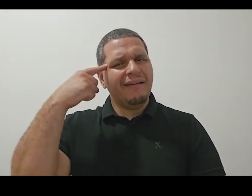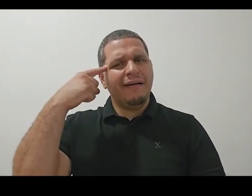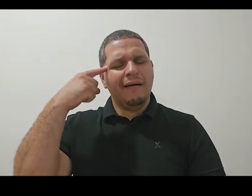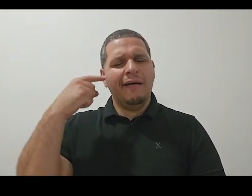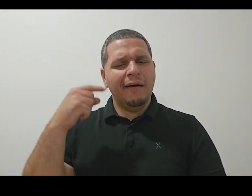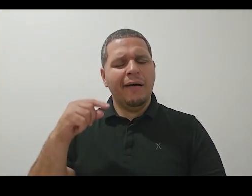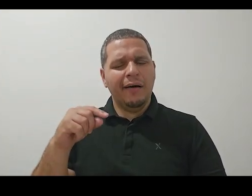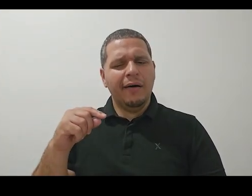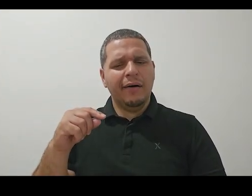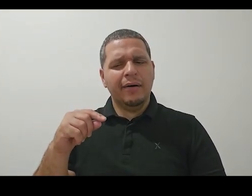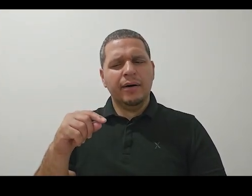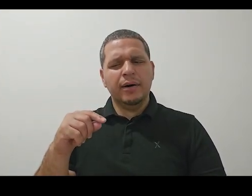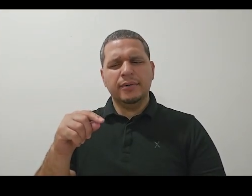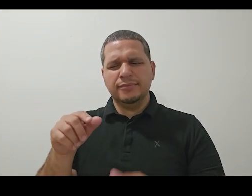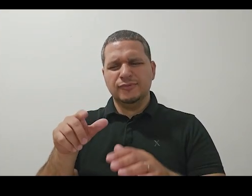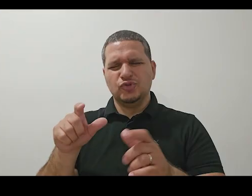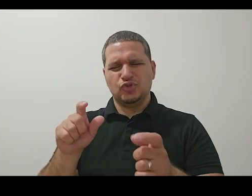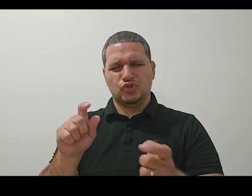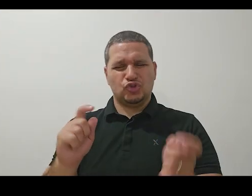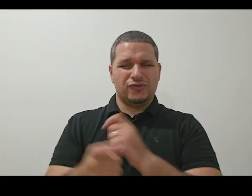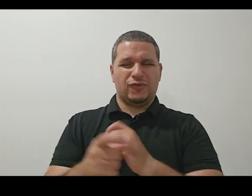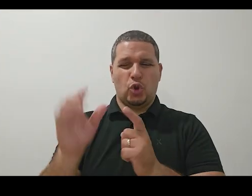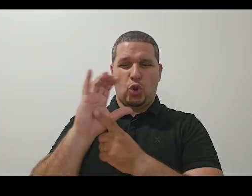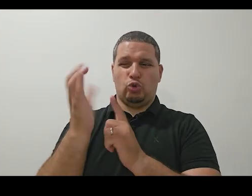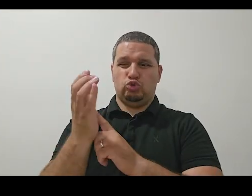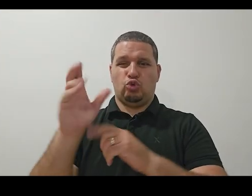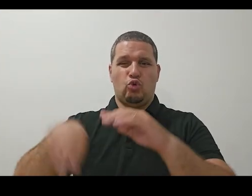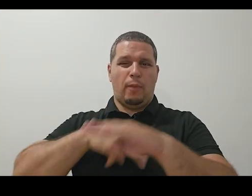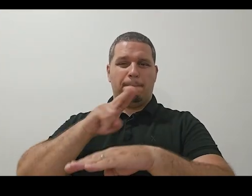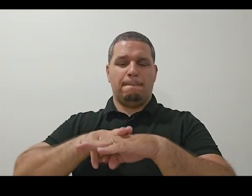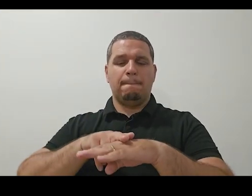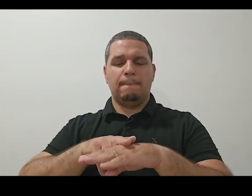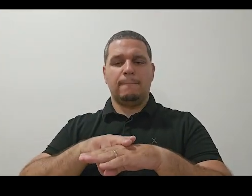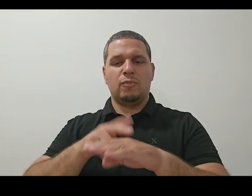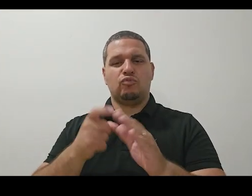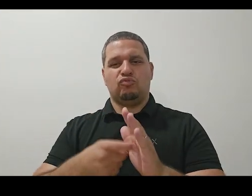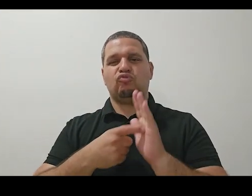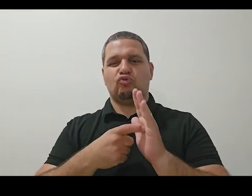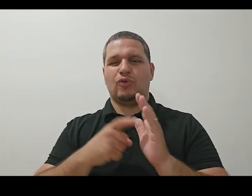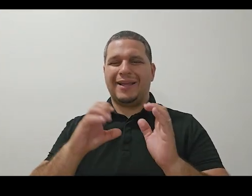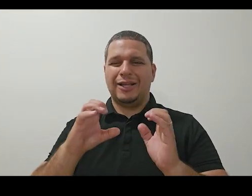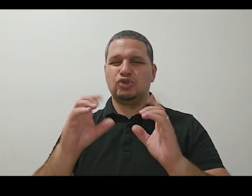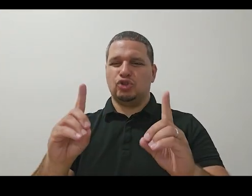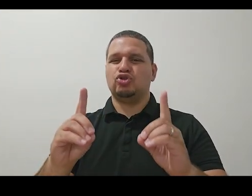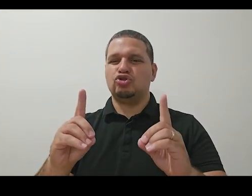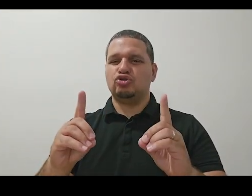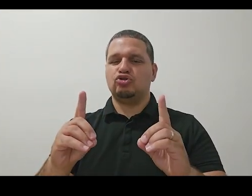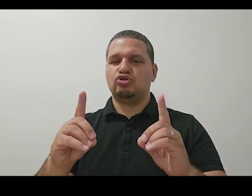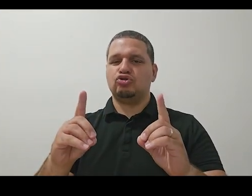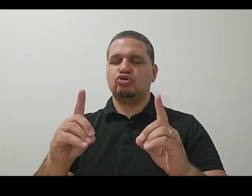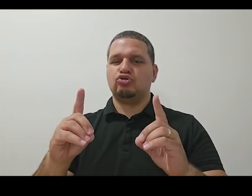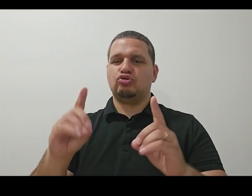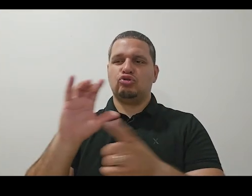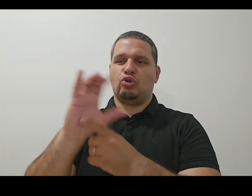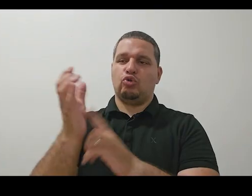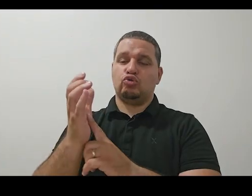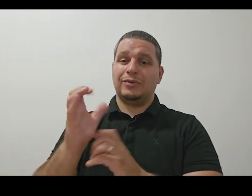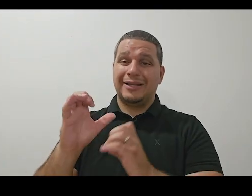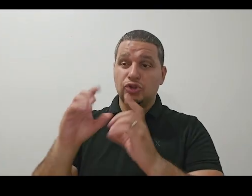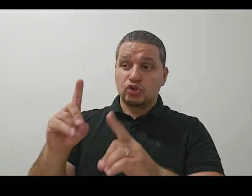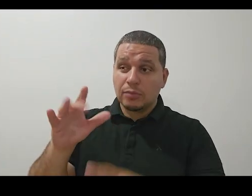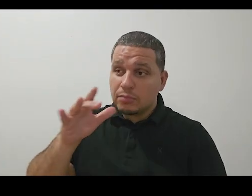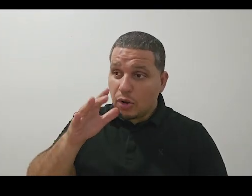also think that shifting the cultural norm requires educating the